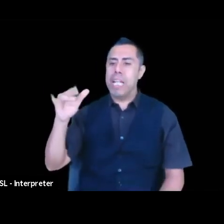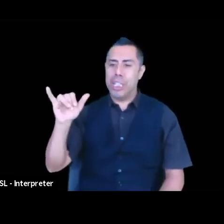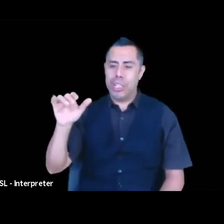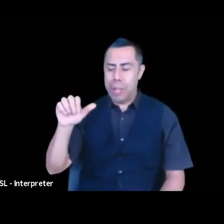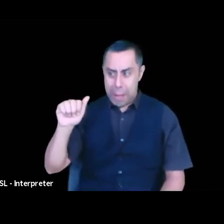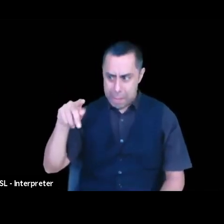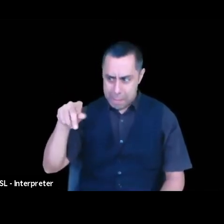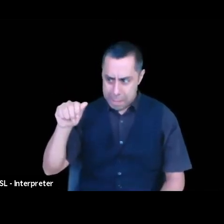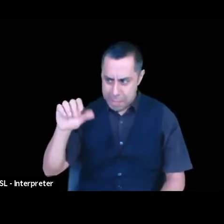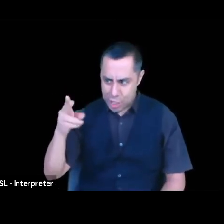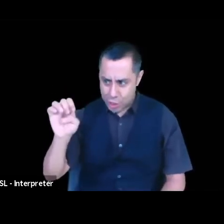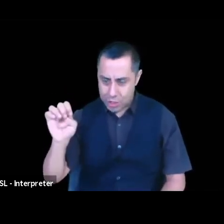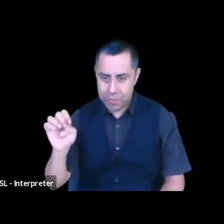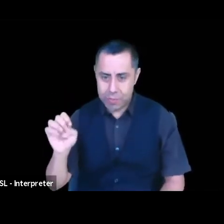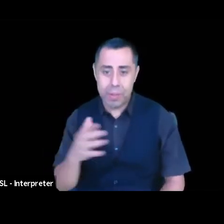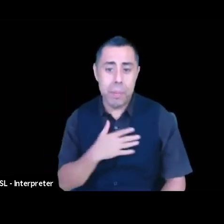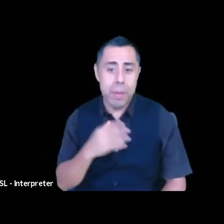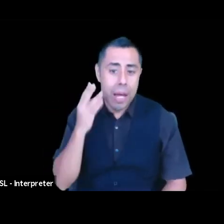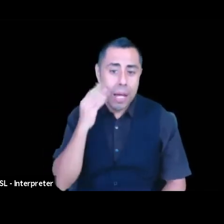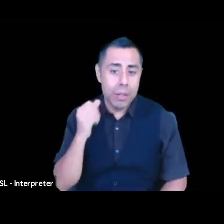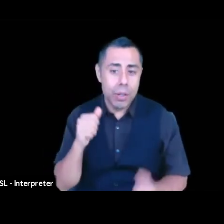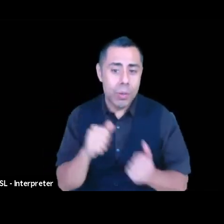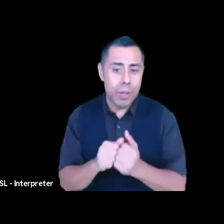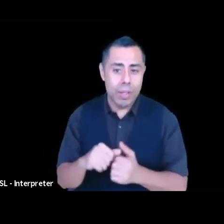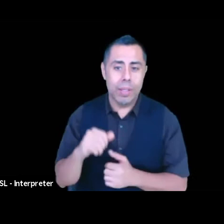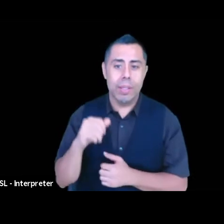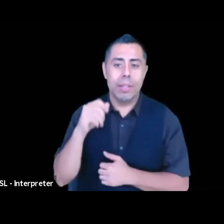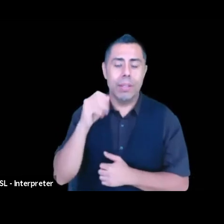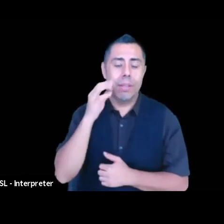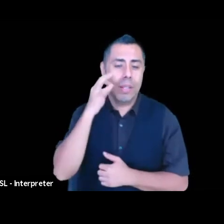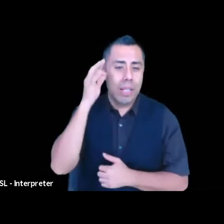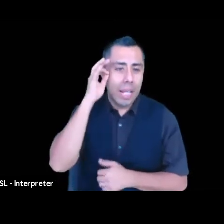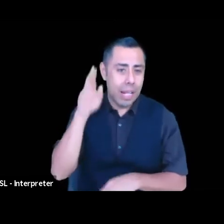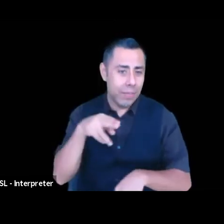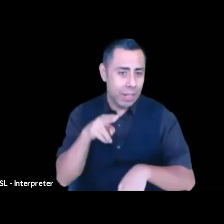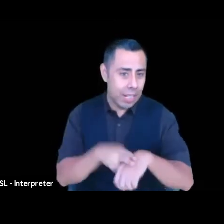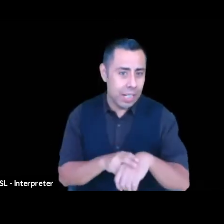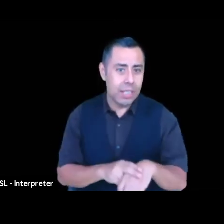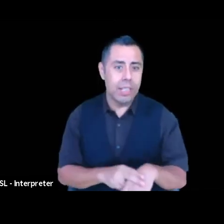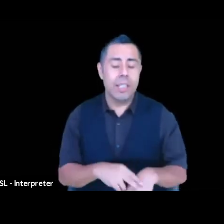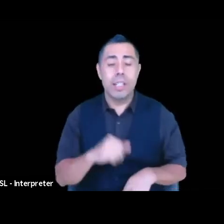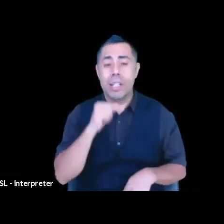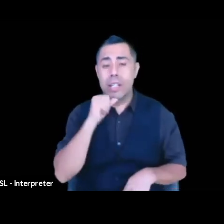My experience with Native Nation has not only been eye opening, but a way